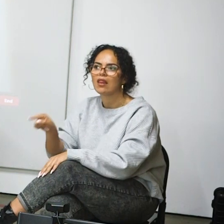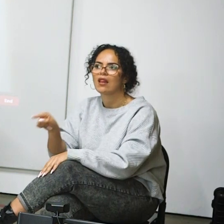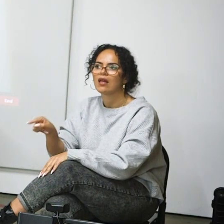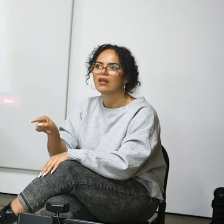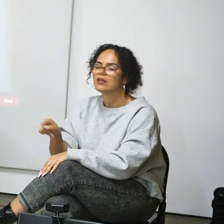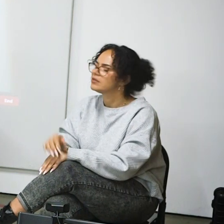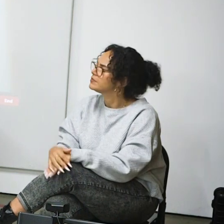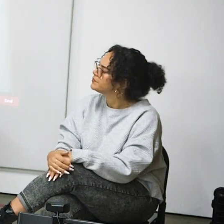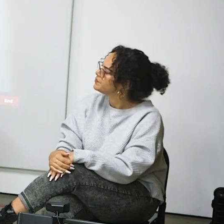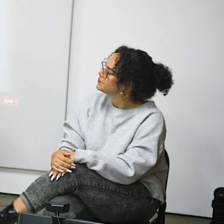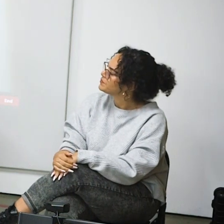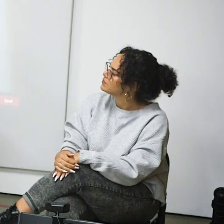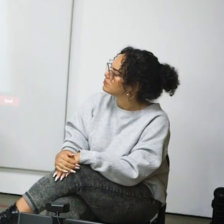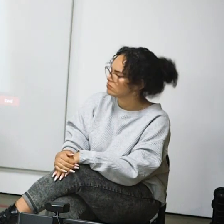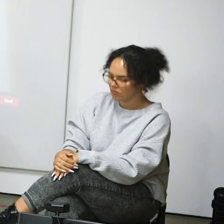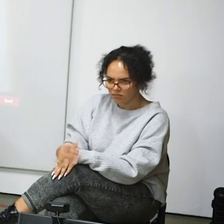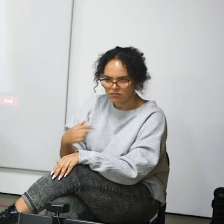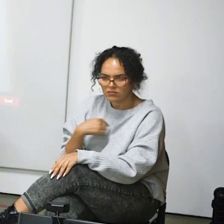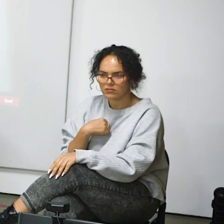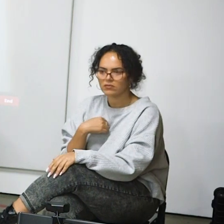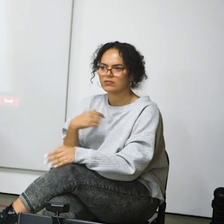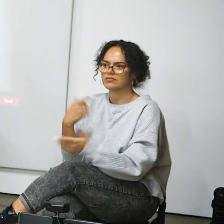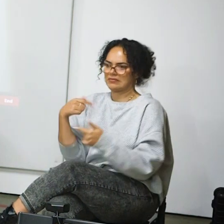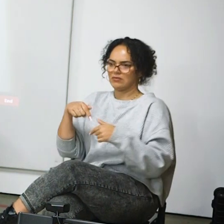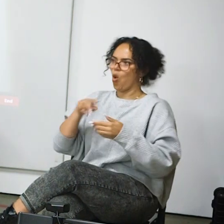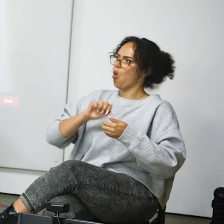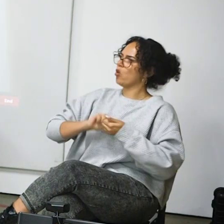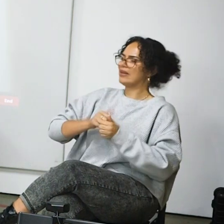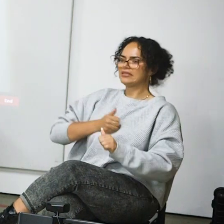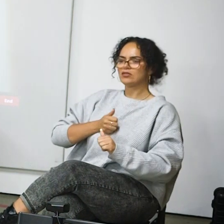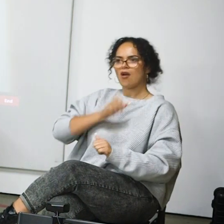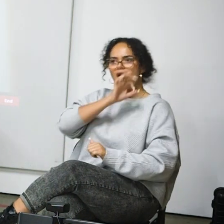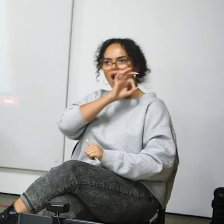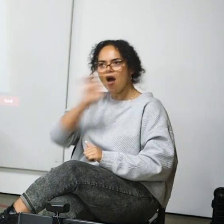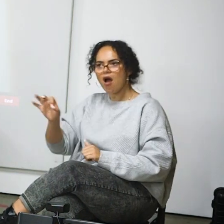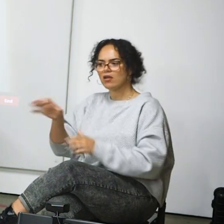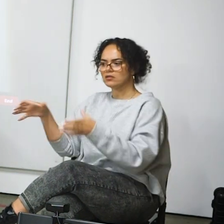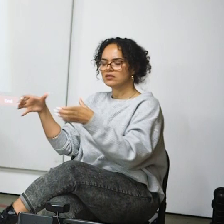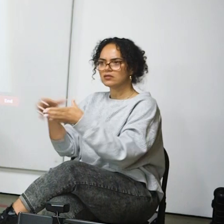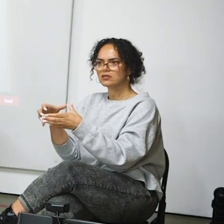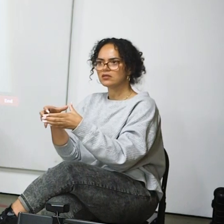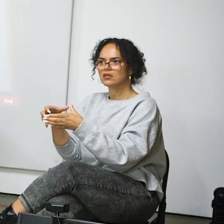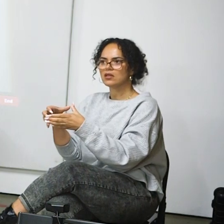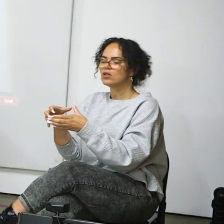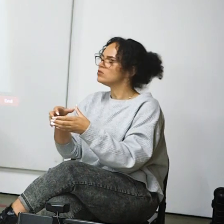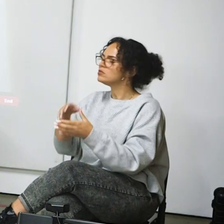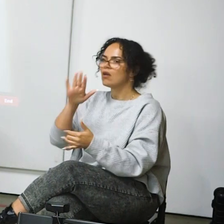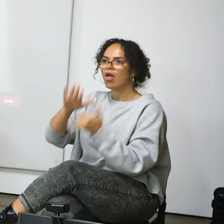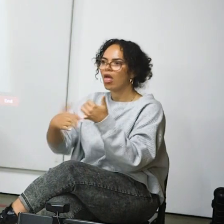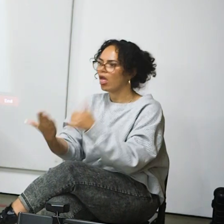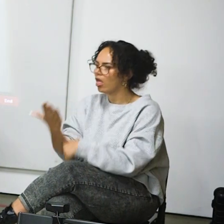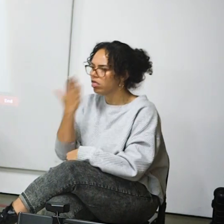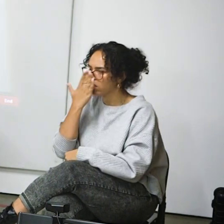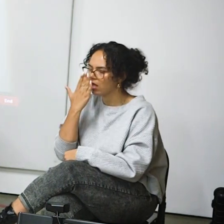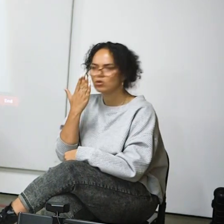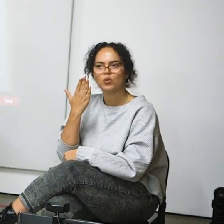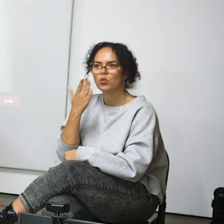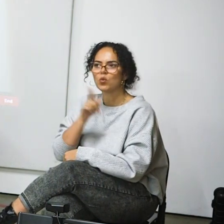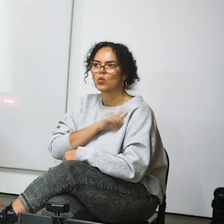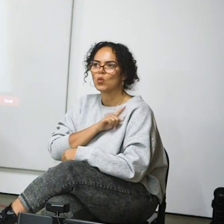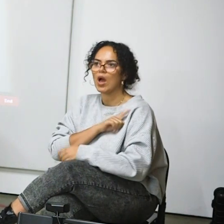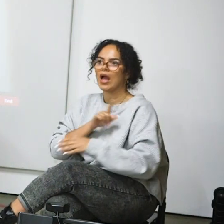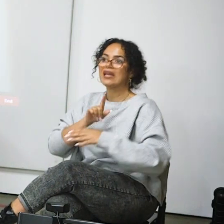it's just ask and make sure that it's, you know, like not, of course, it's quite tricky to ask in last minute, of course, because it takes time